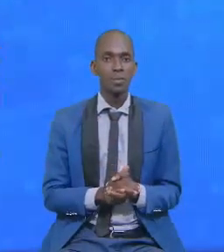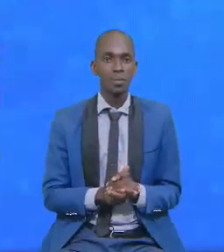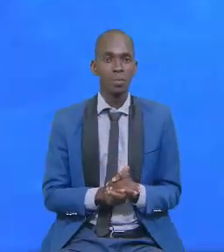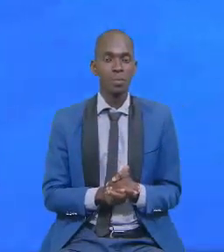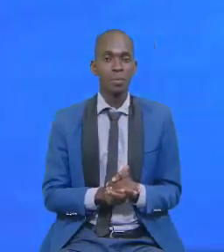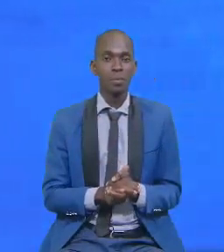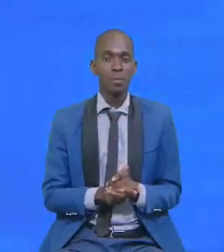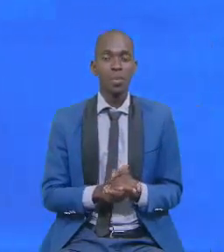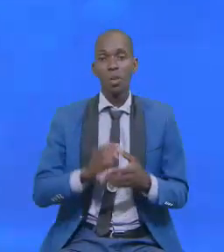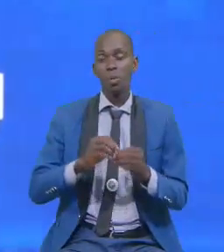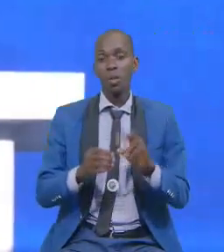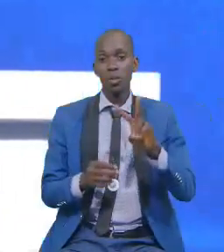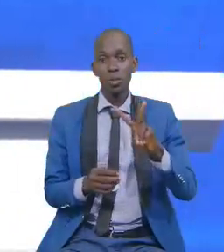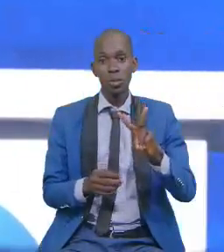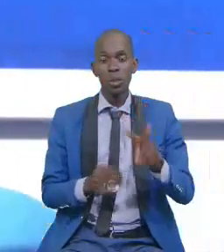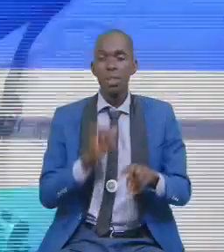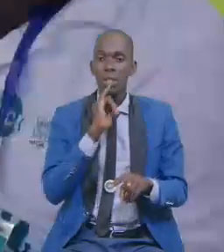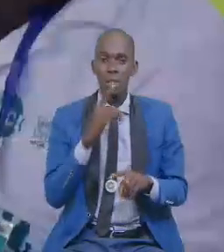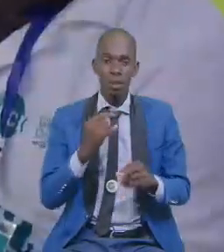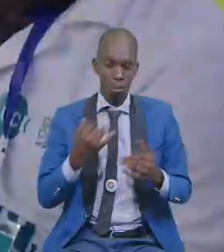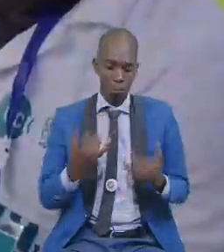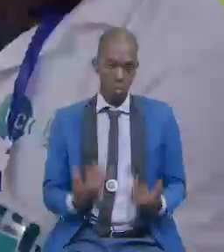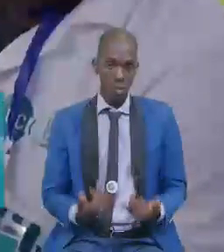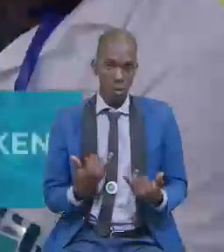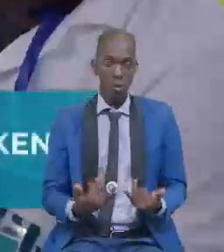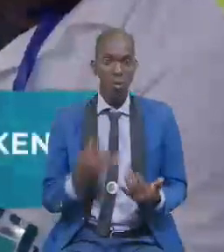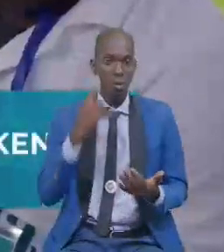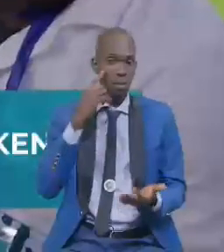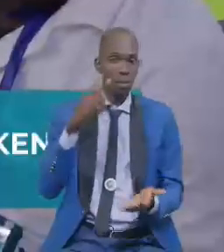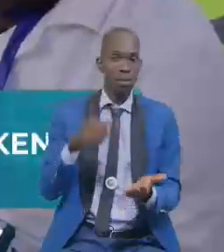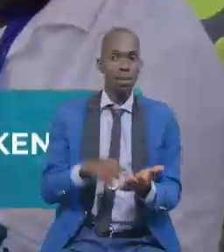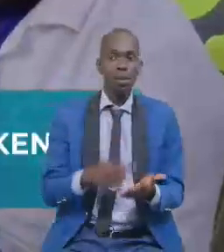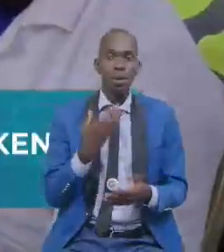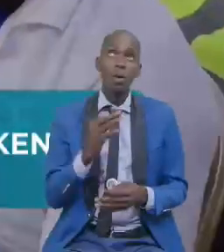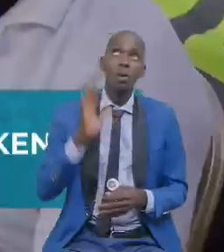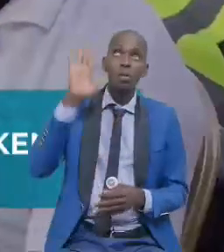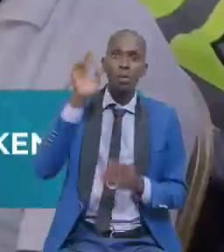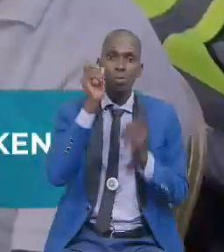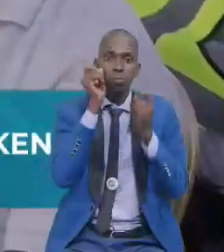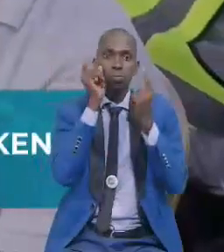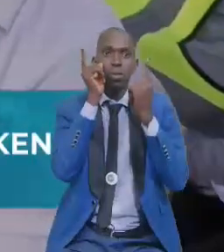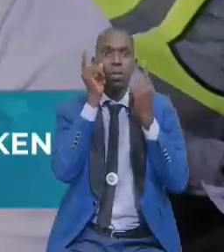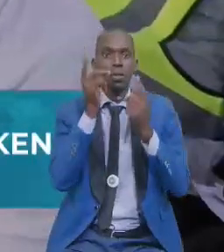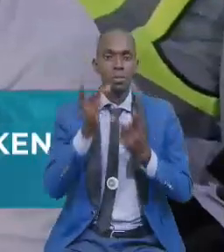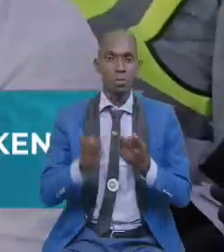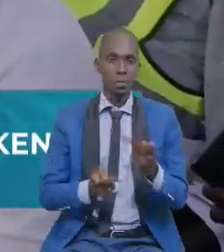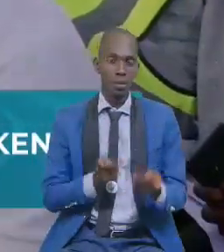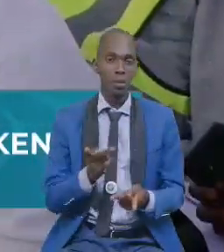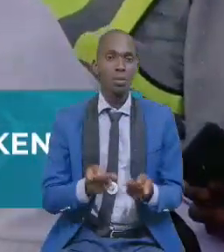Number two is the present realization of his awakening visitation.